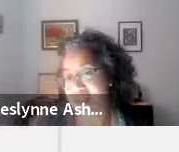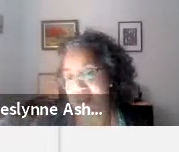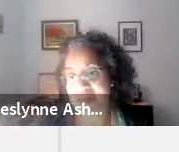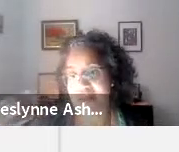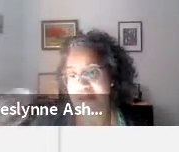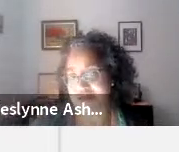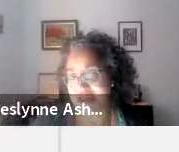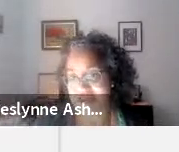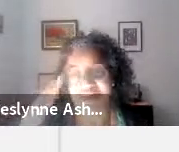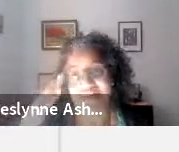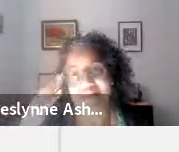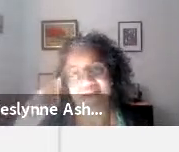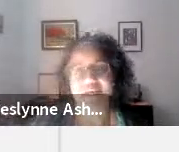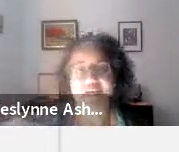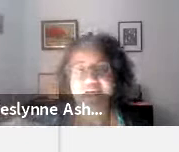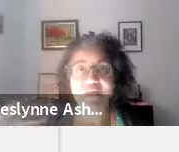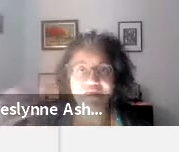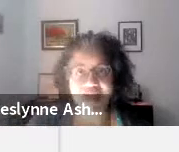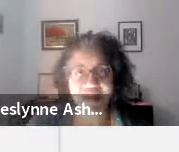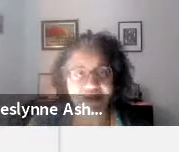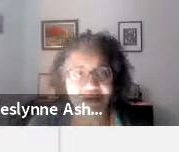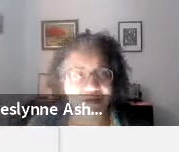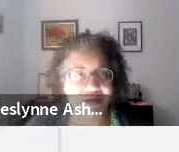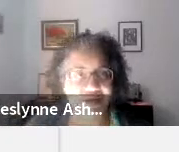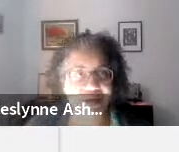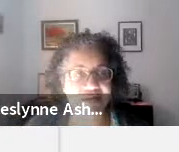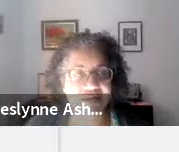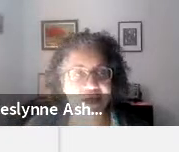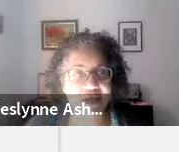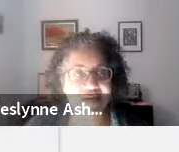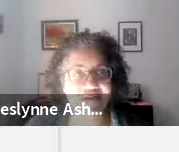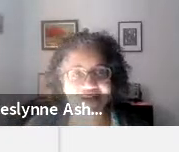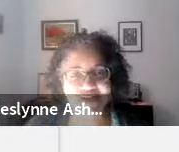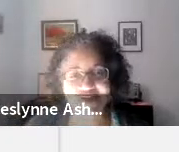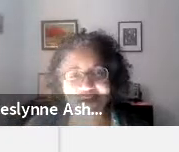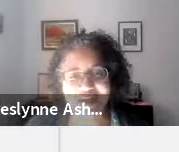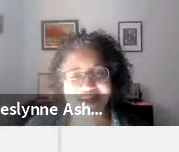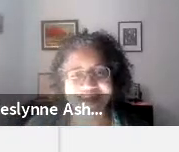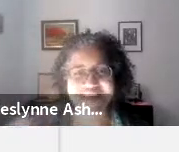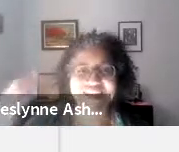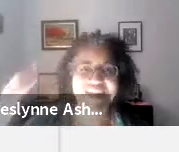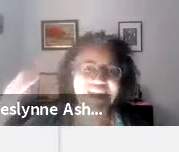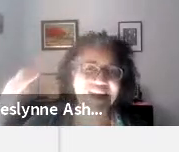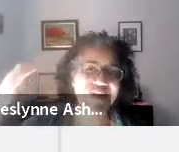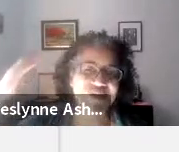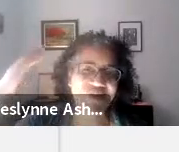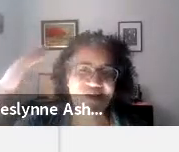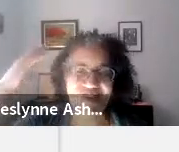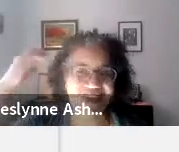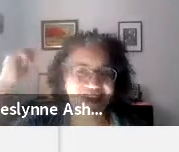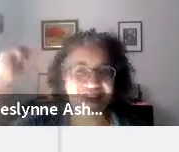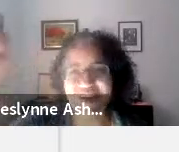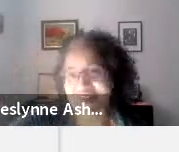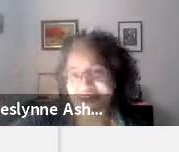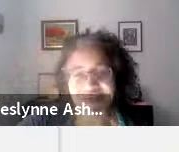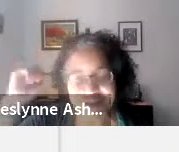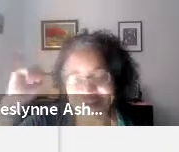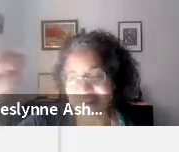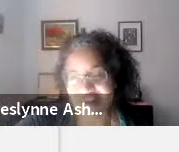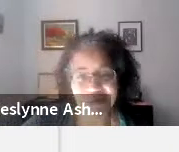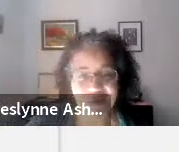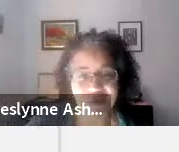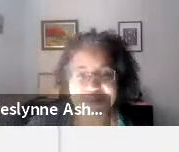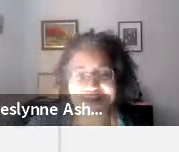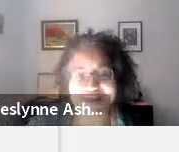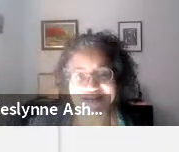the location, the addresses. We've had our team of students looking through,